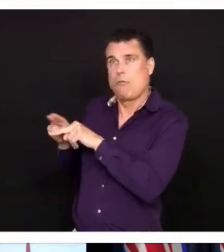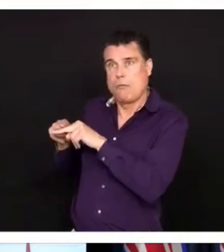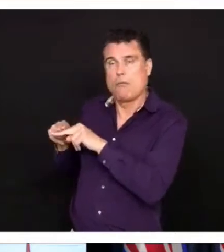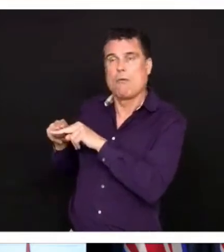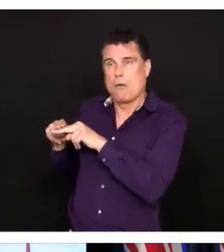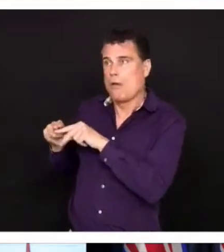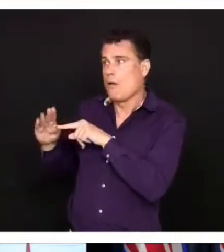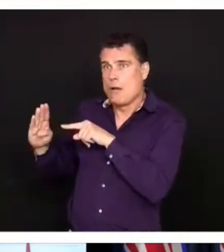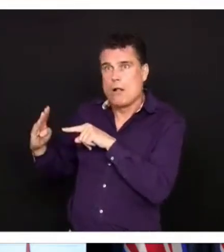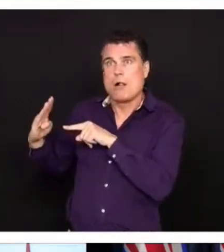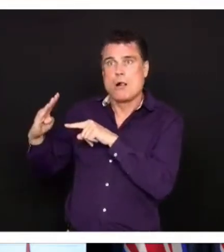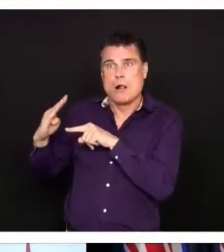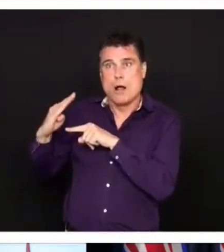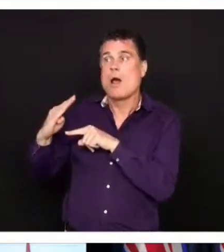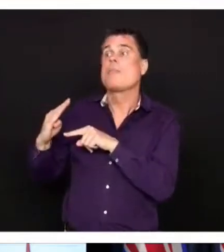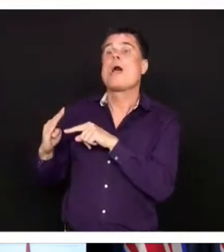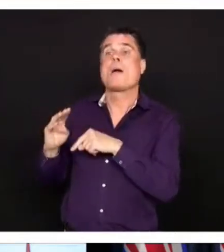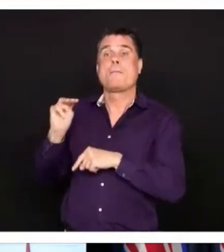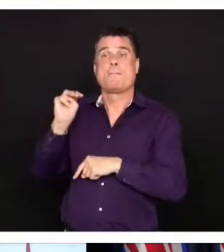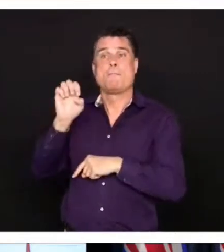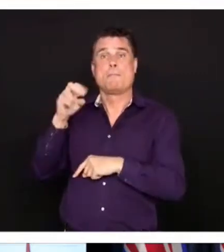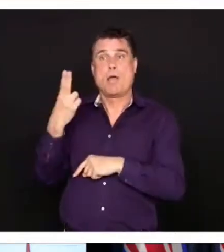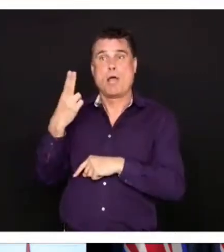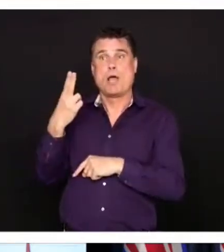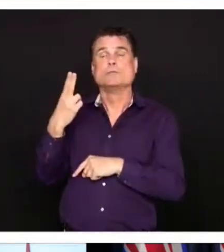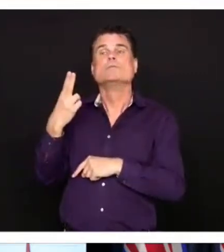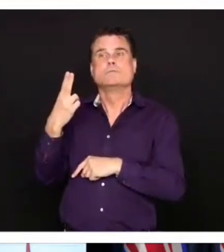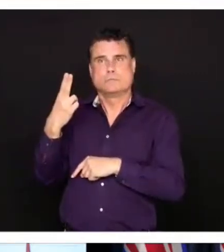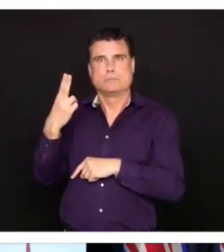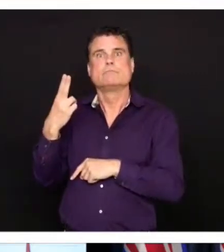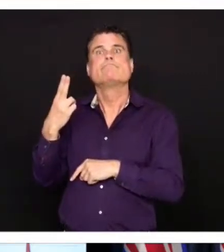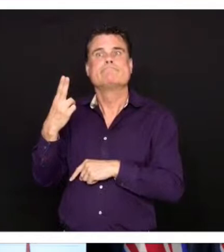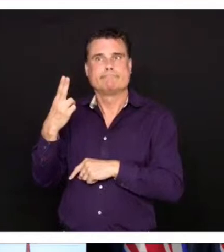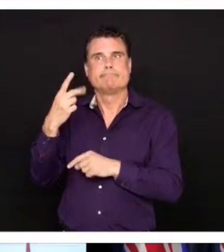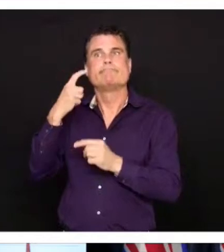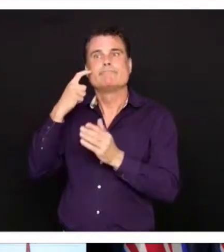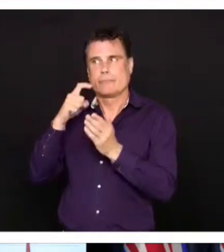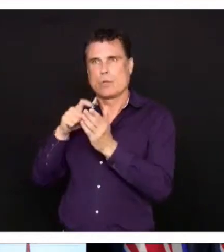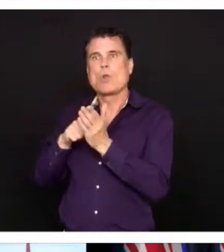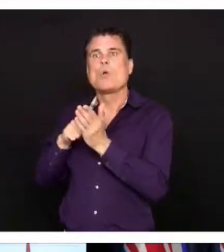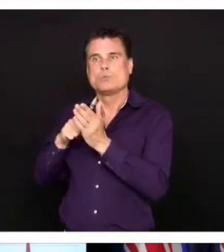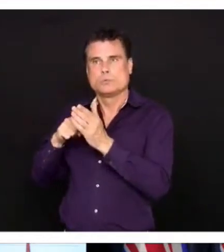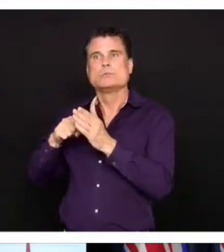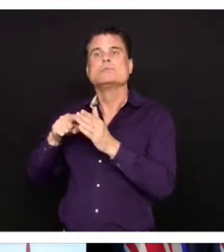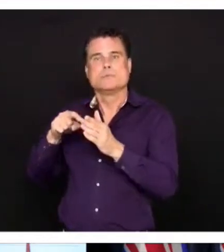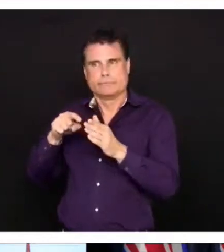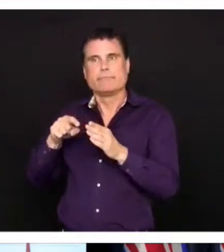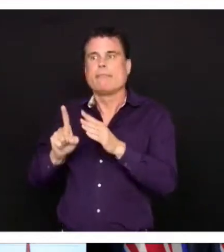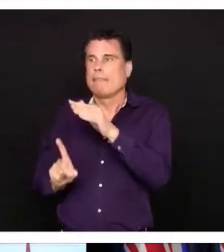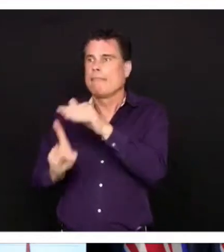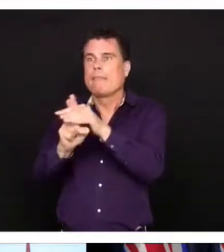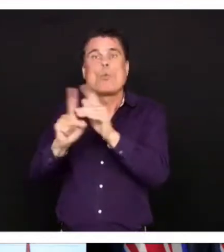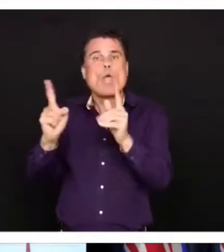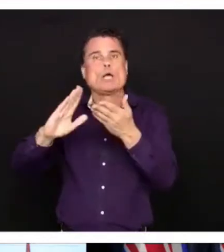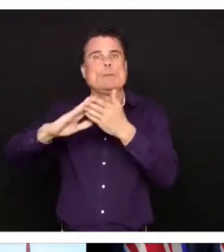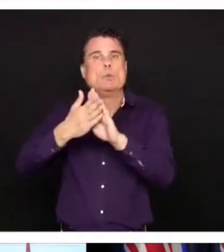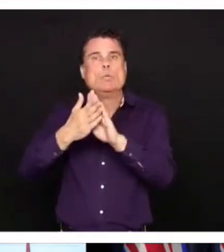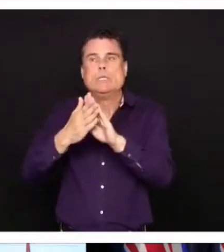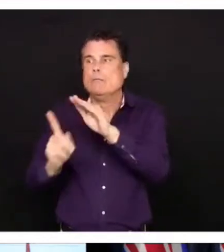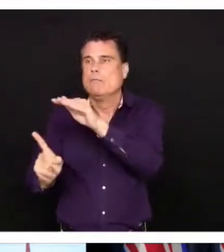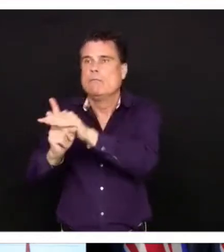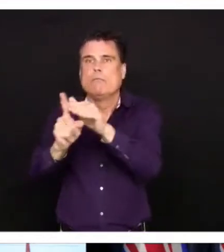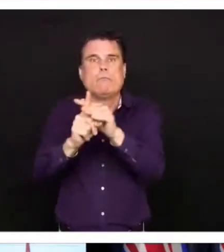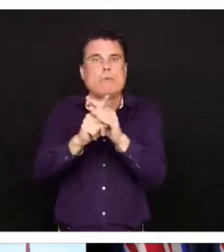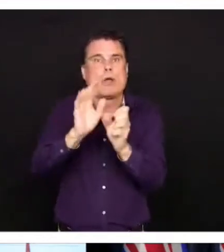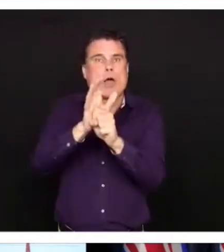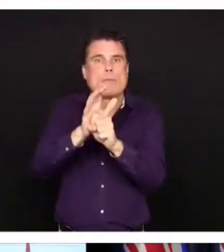between others. And as we know, here in British Columbia, that often involved outbreaks at long-term care homes, with the first long-term